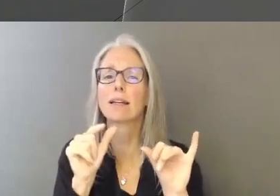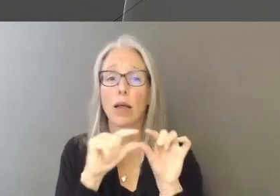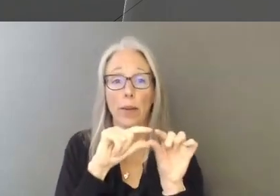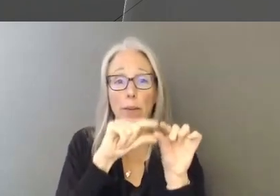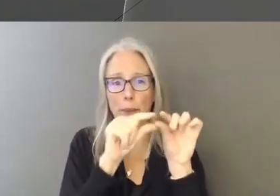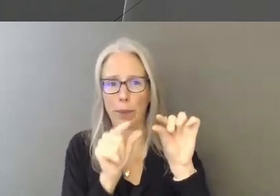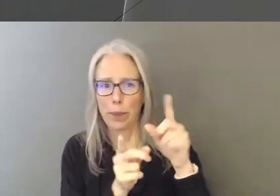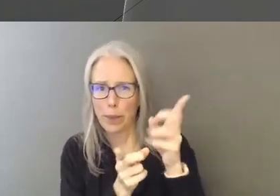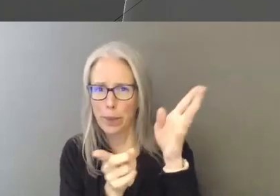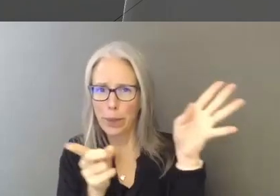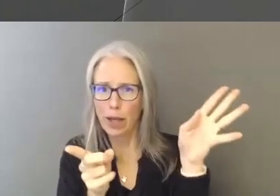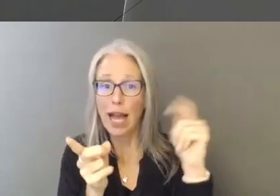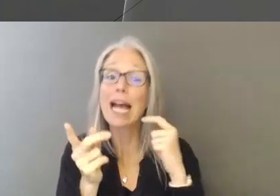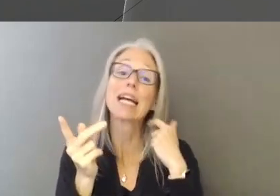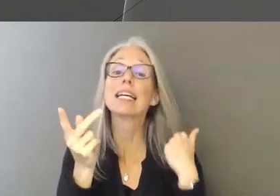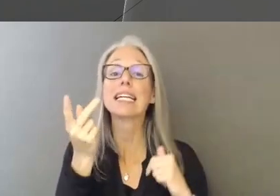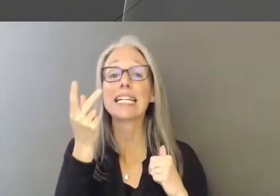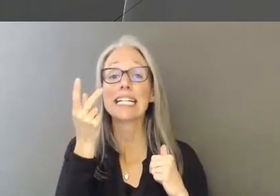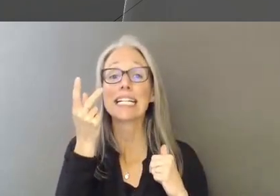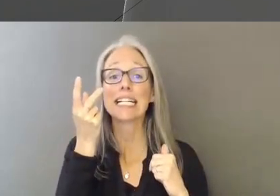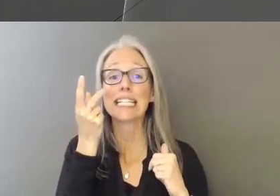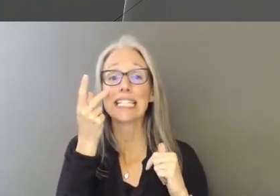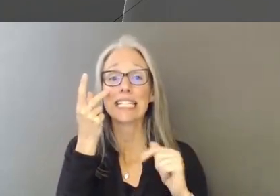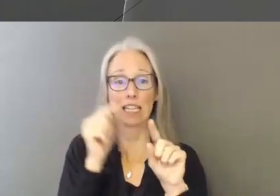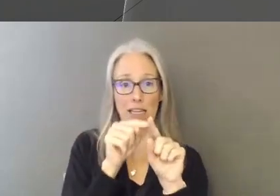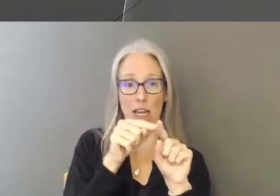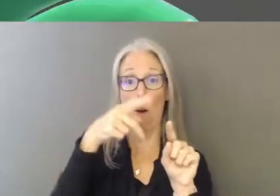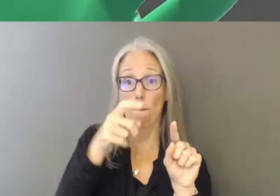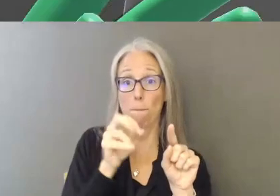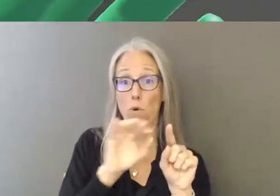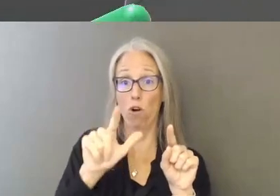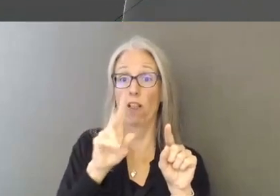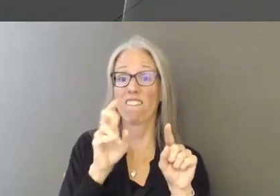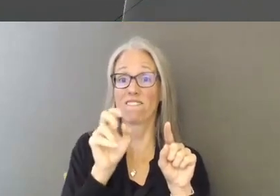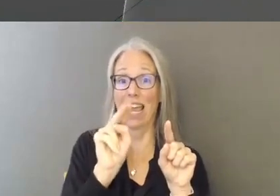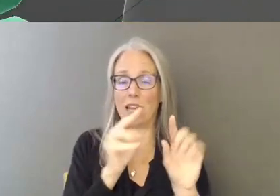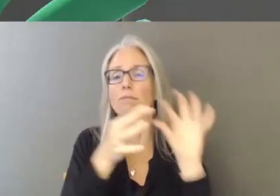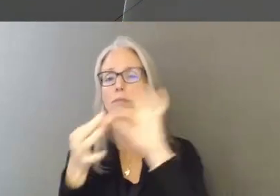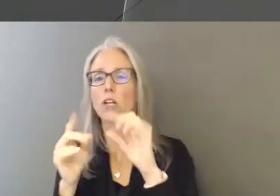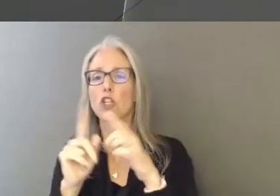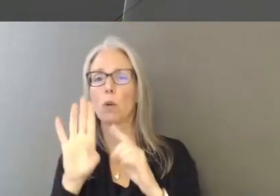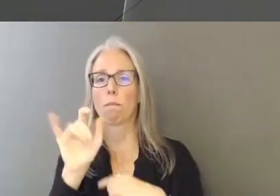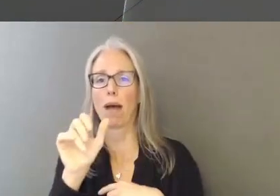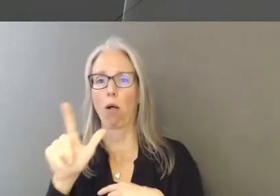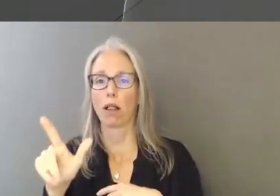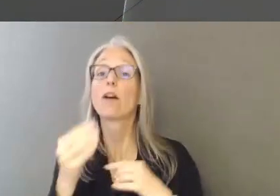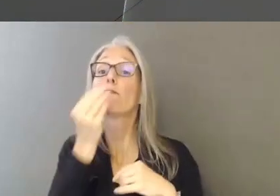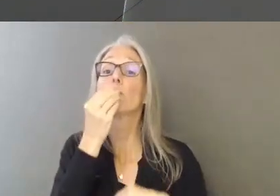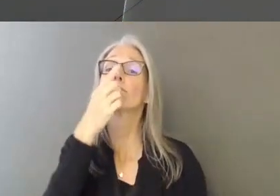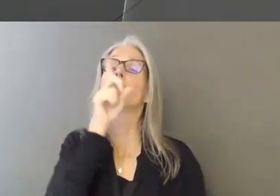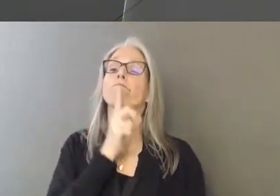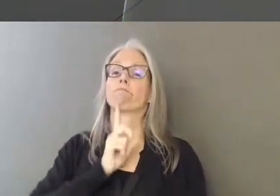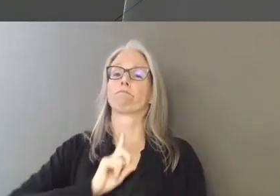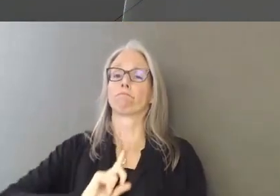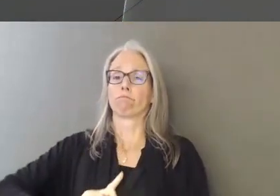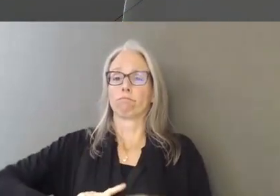connection between the liver and the bowel, and one of which is the portal vein. So once you eat, your food's digested, and then all the